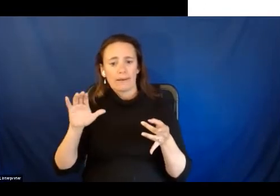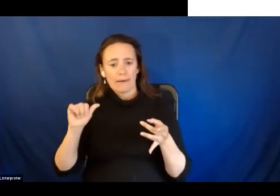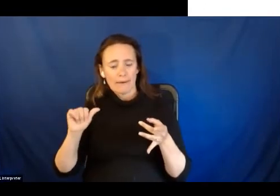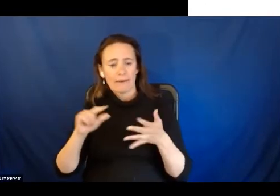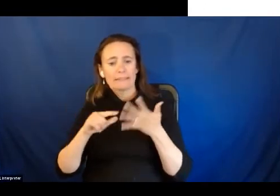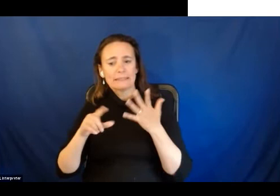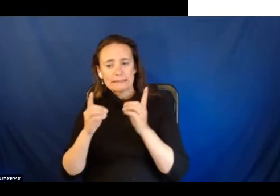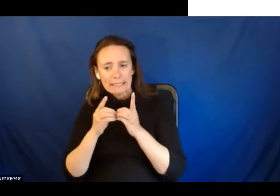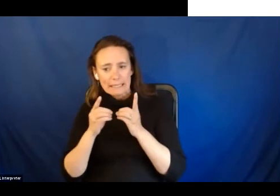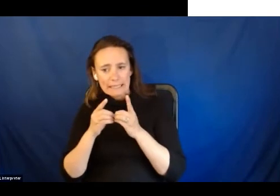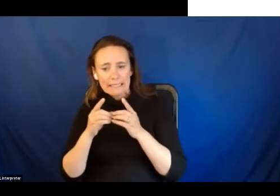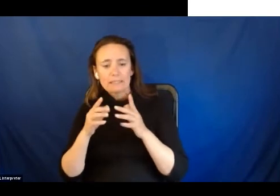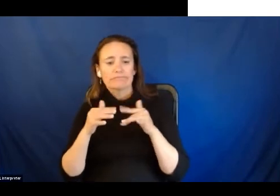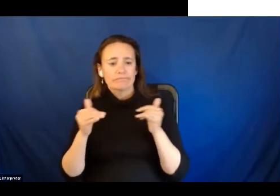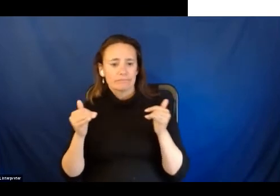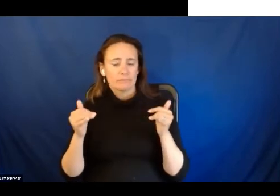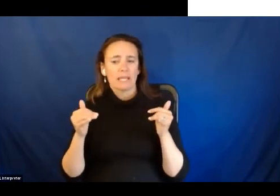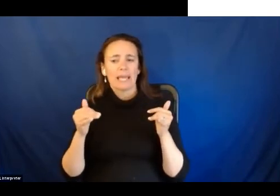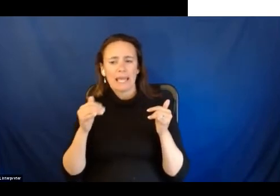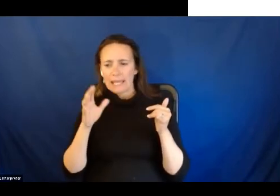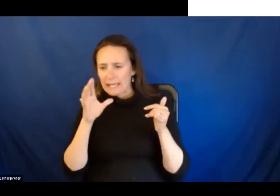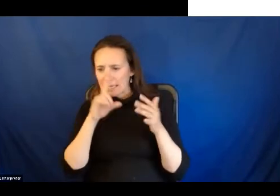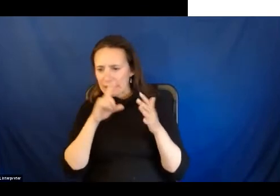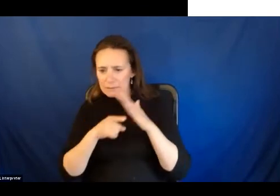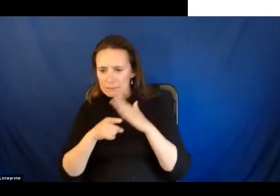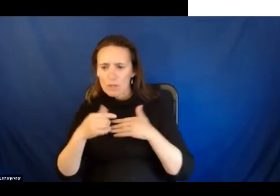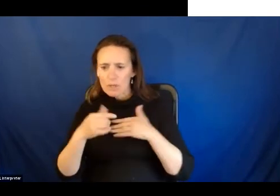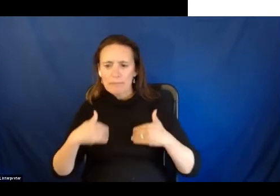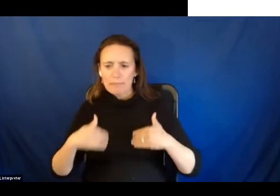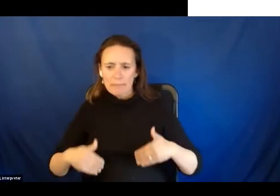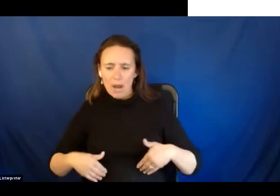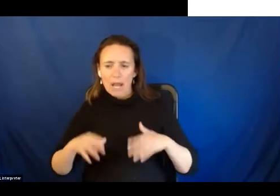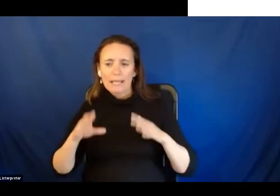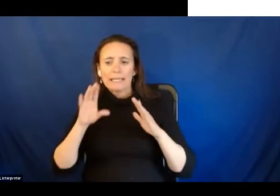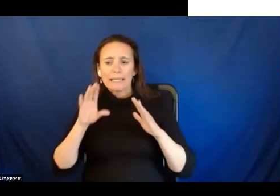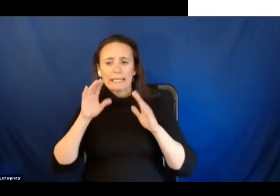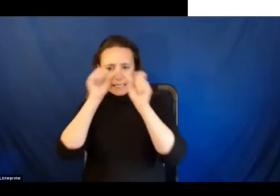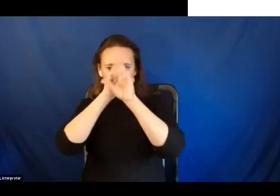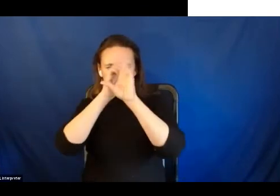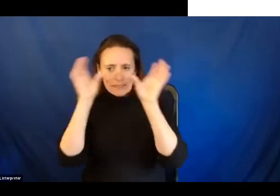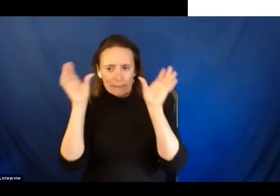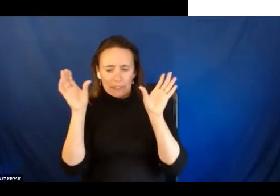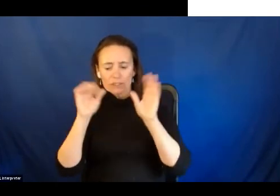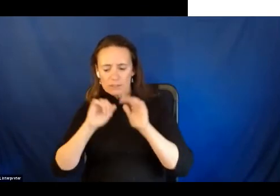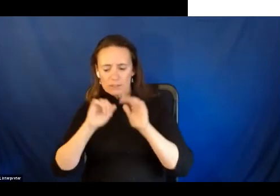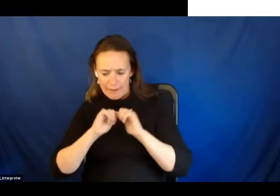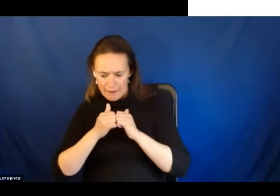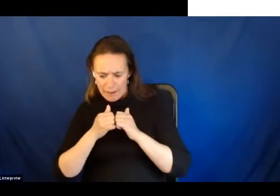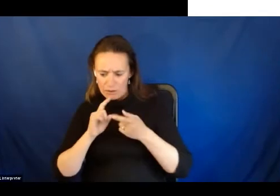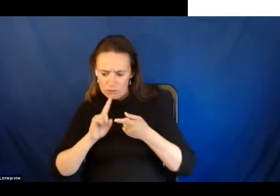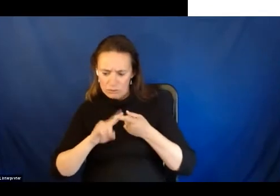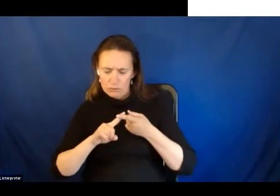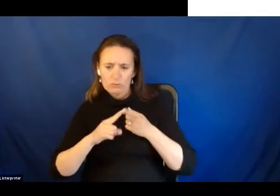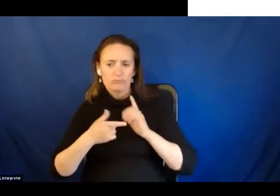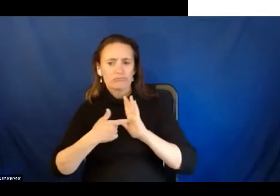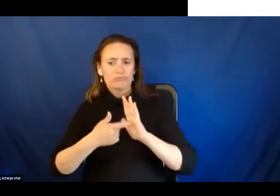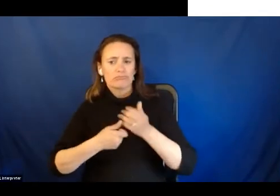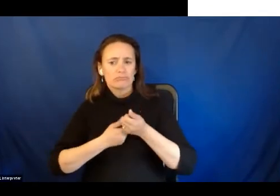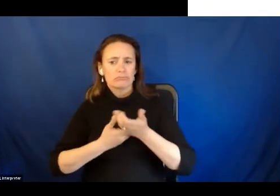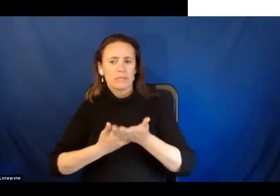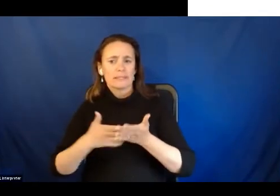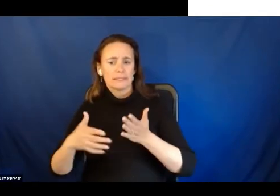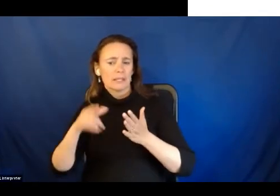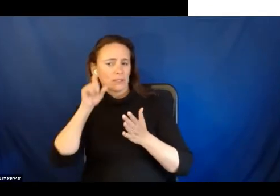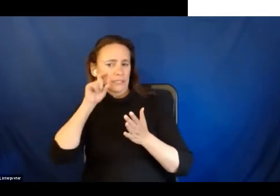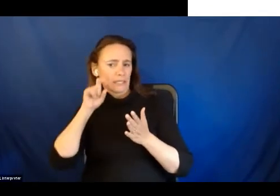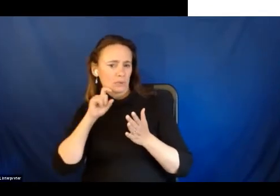And this can also be things like exploring their feelings about their body image or working on how to express their sexuality. And we really wanted to focus things